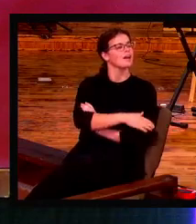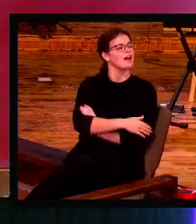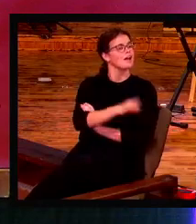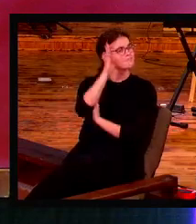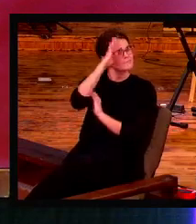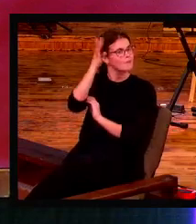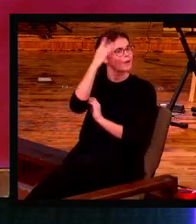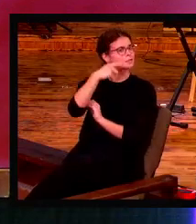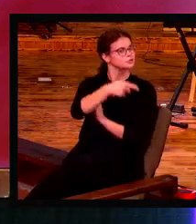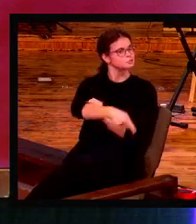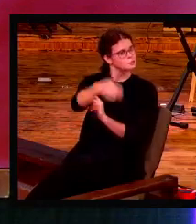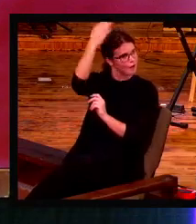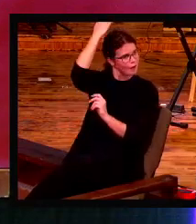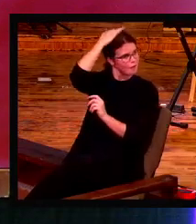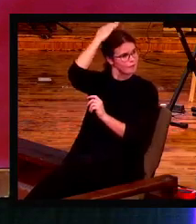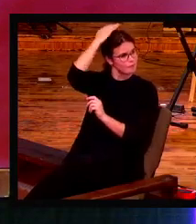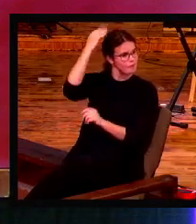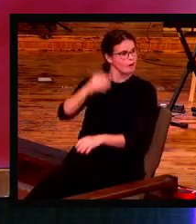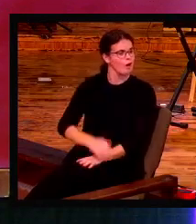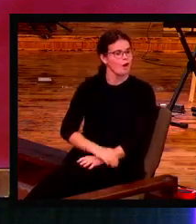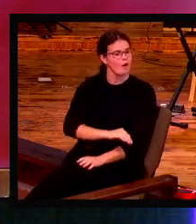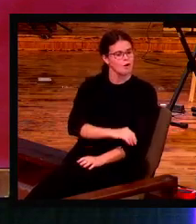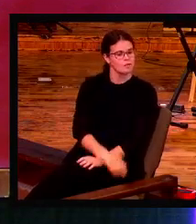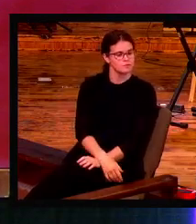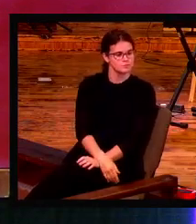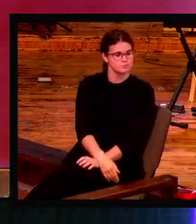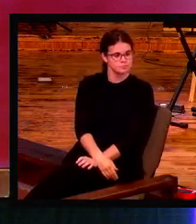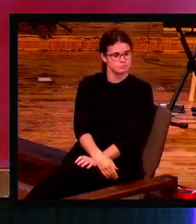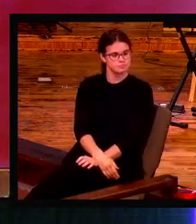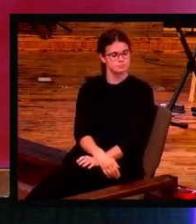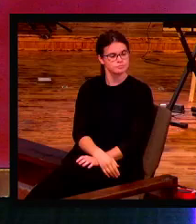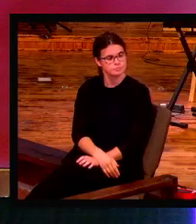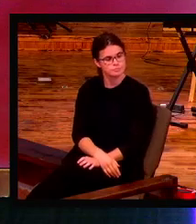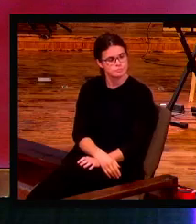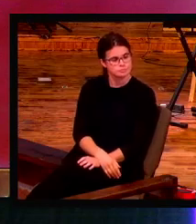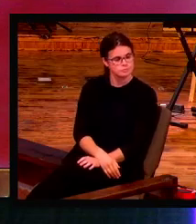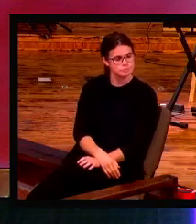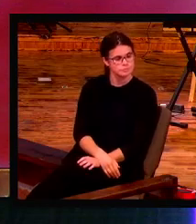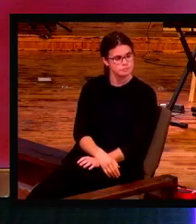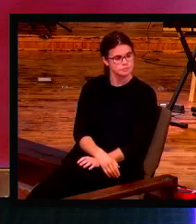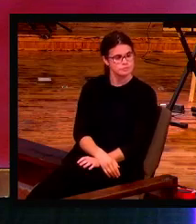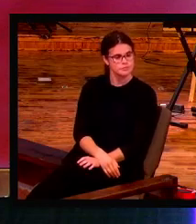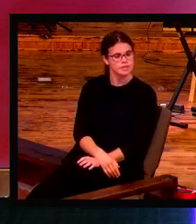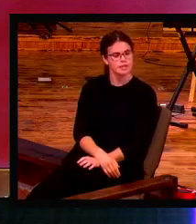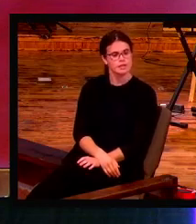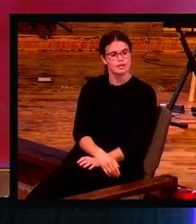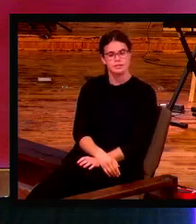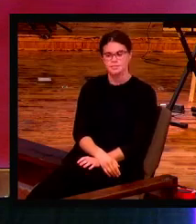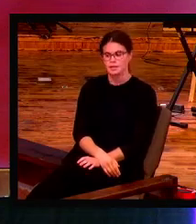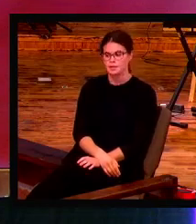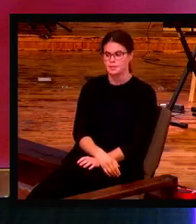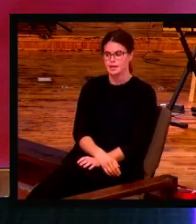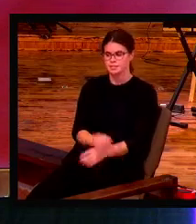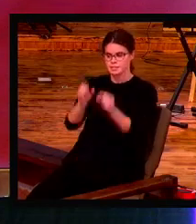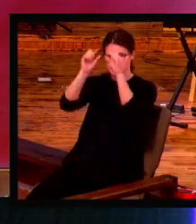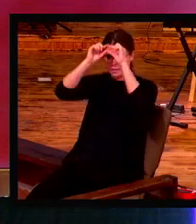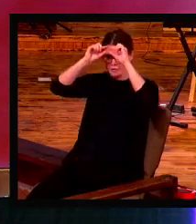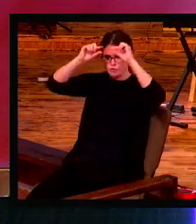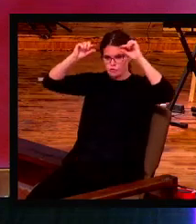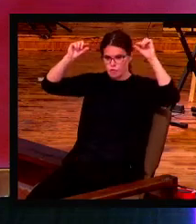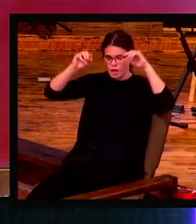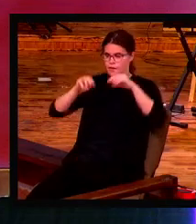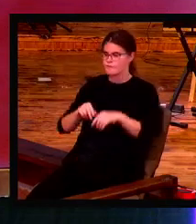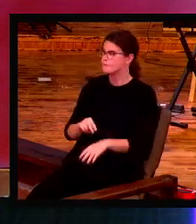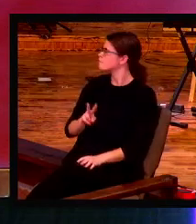now, all these amazing cowboy hats. But for the sake of this illustration, it's going to be a visor. Now, what is the